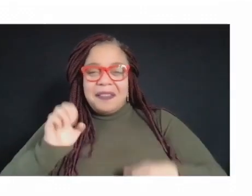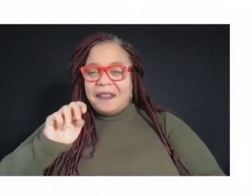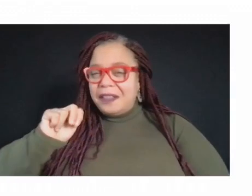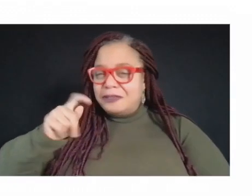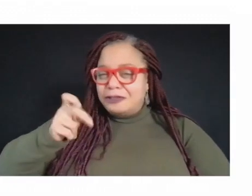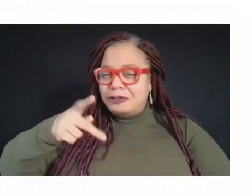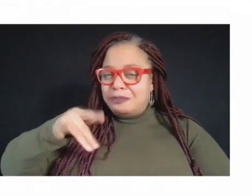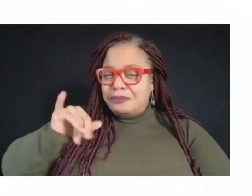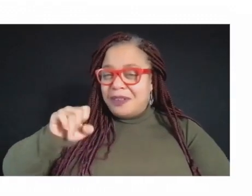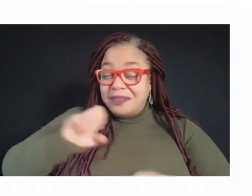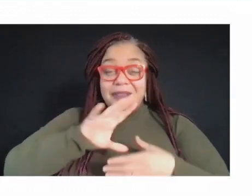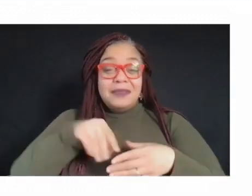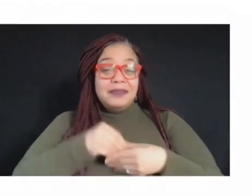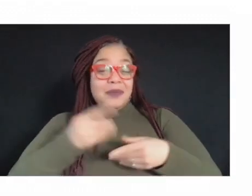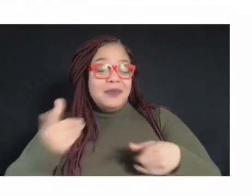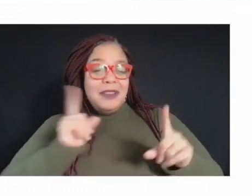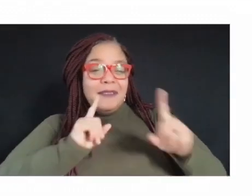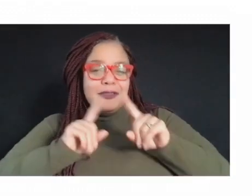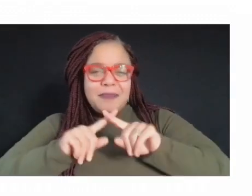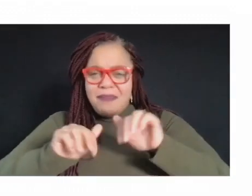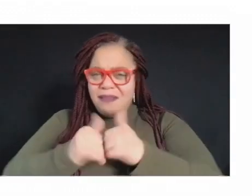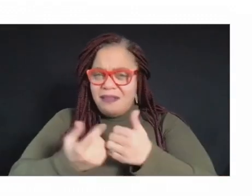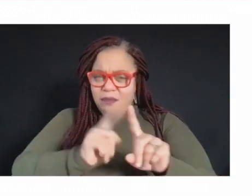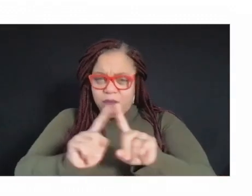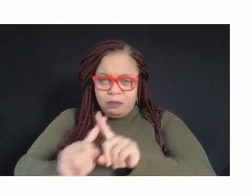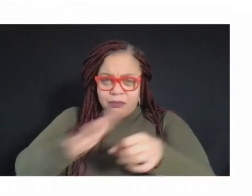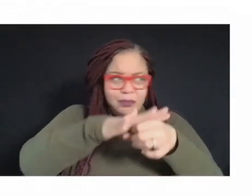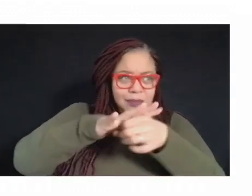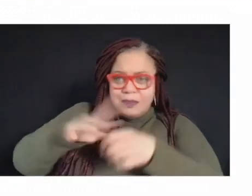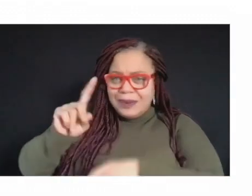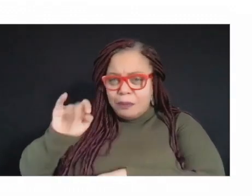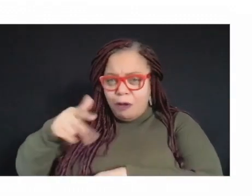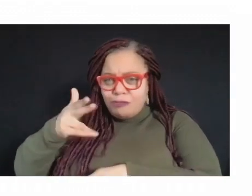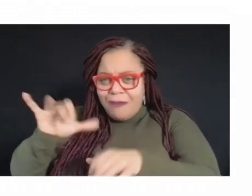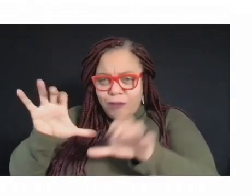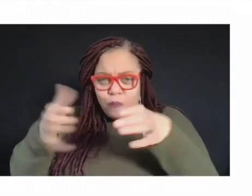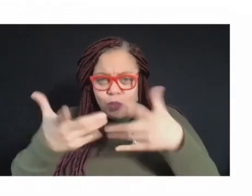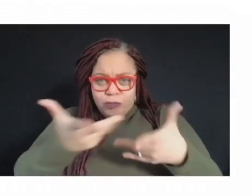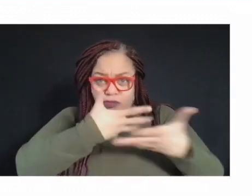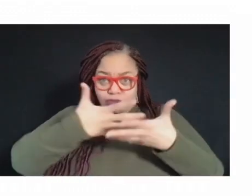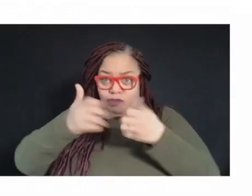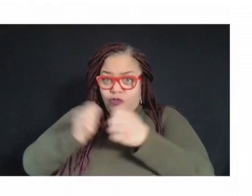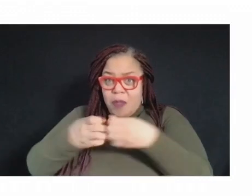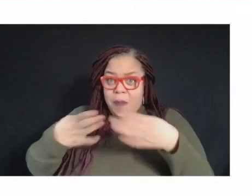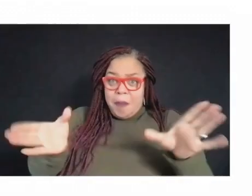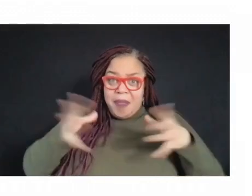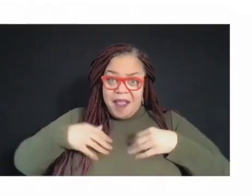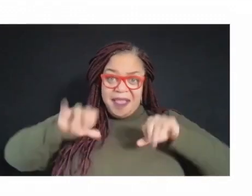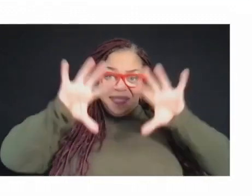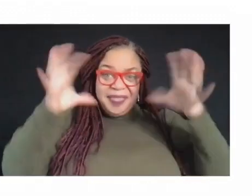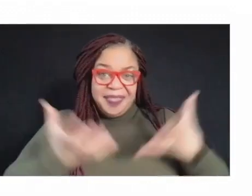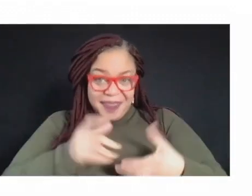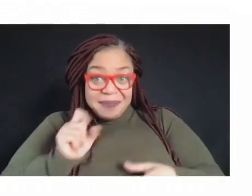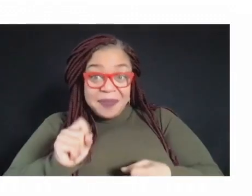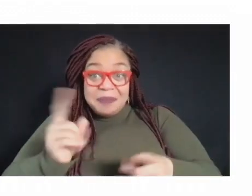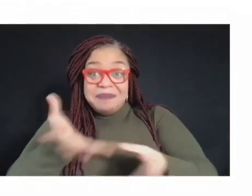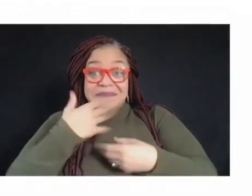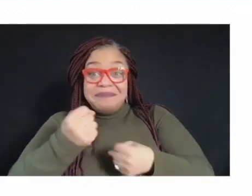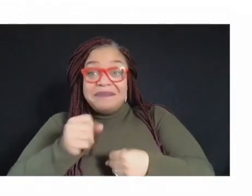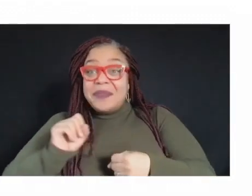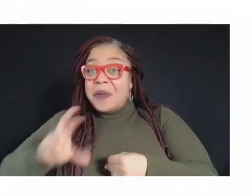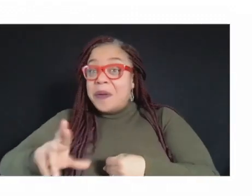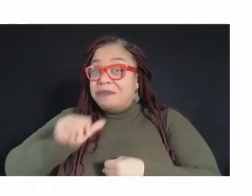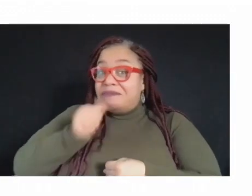demographic groups engage with the public health enterprise and the trust that is or isn't there. We have a great panel representing a range of